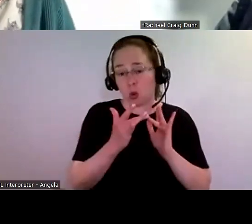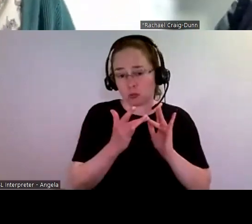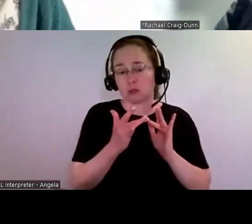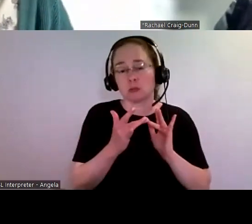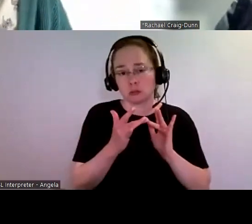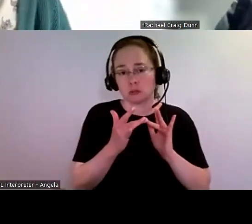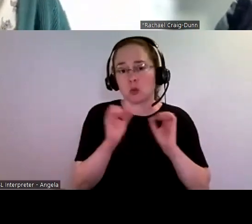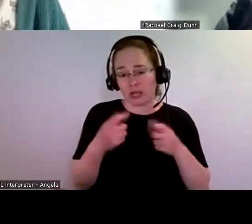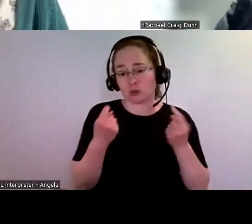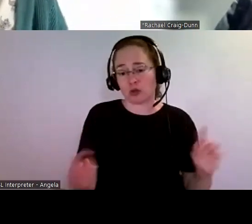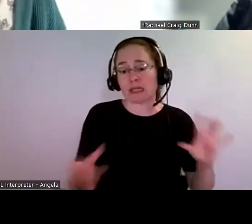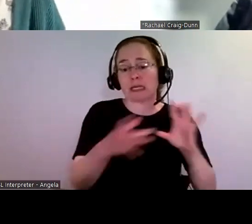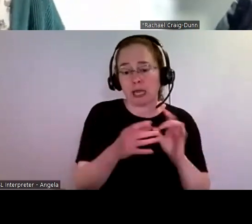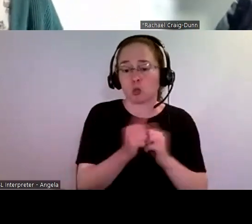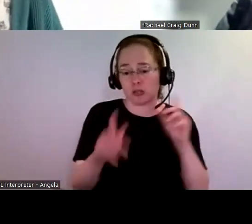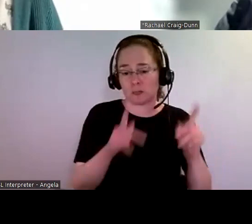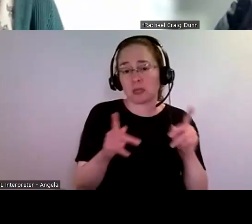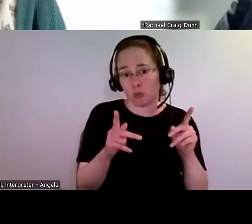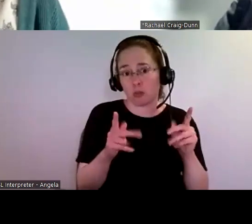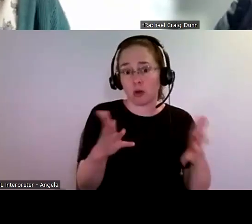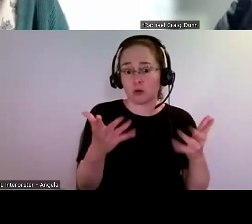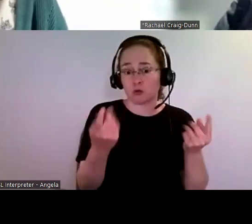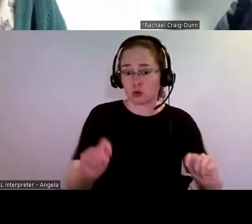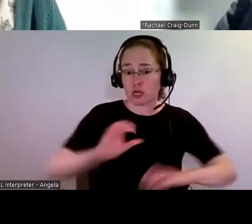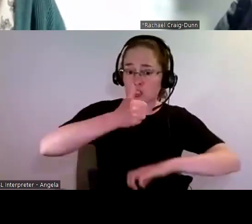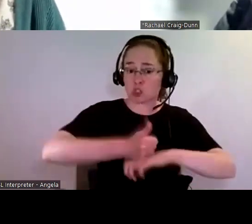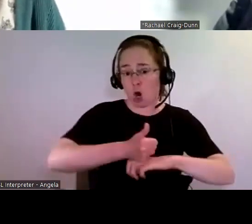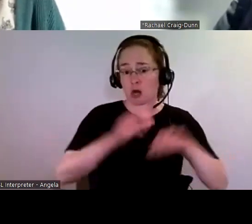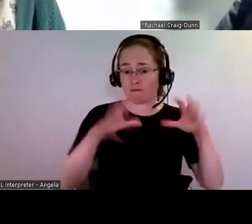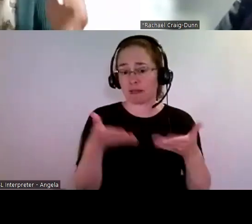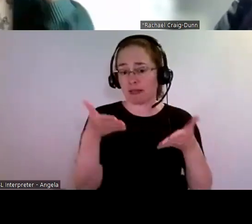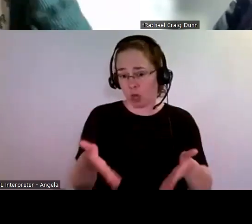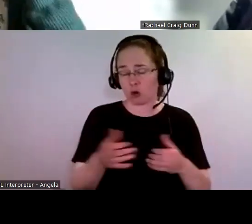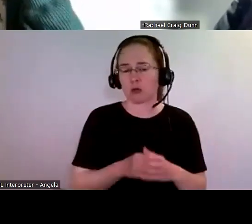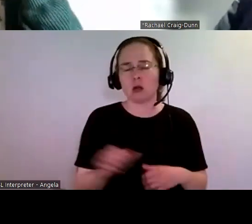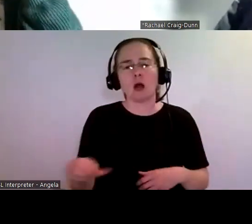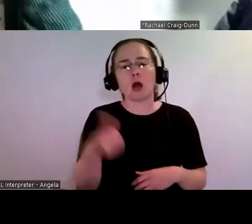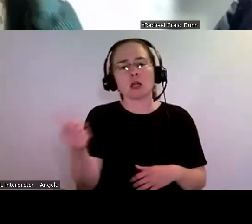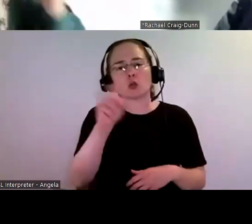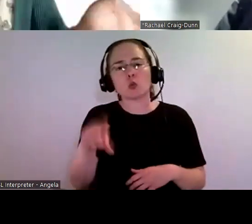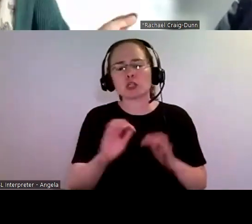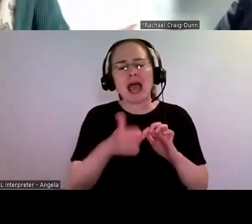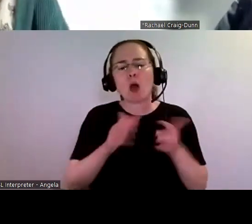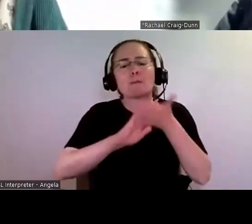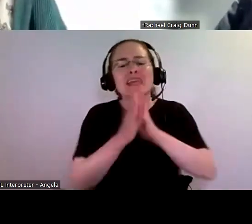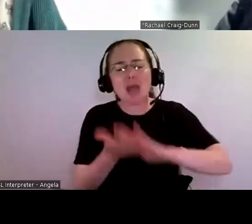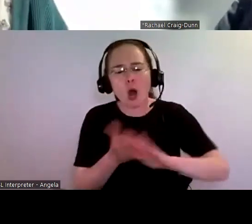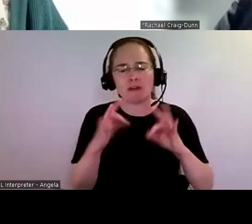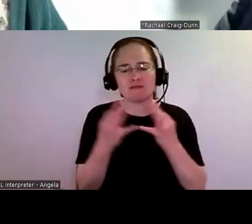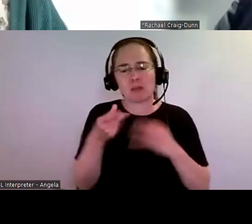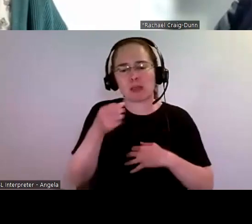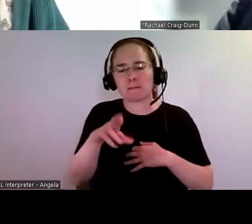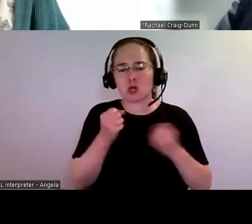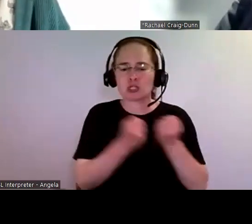can try to connect you to some folks who might be looking to start an affiliate there. We had another question about how to become a family peer